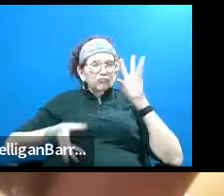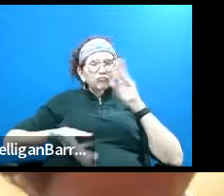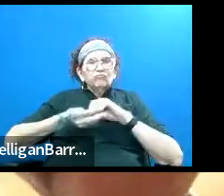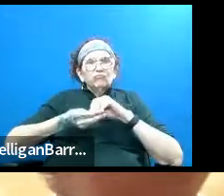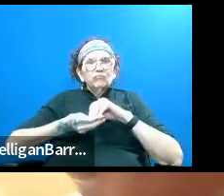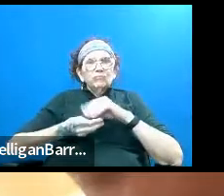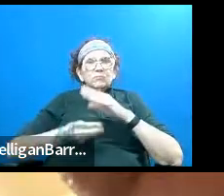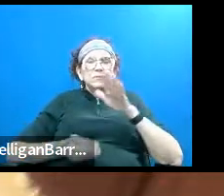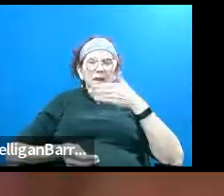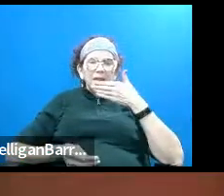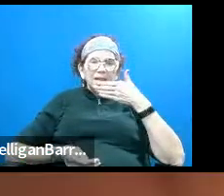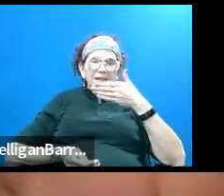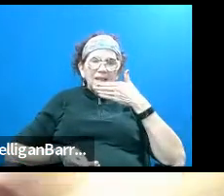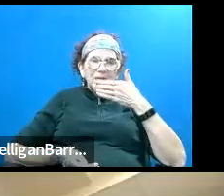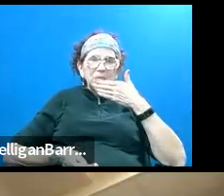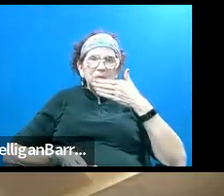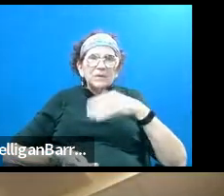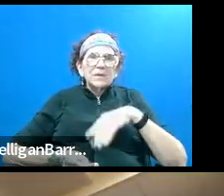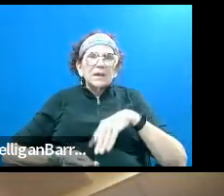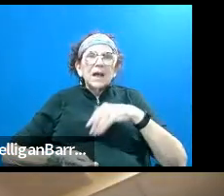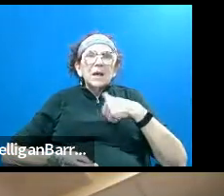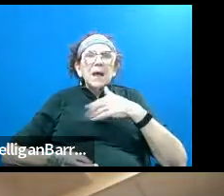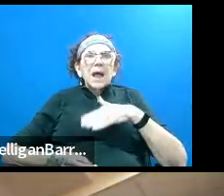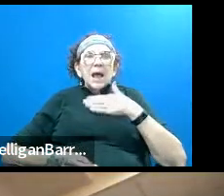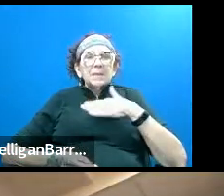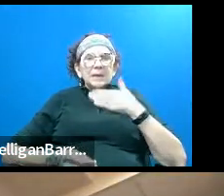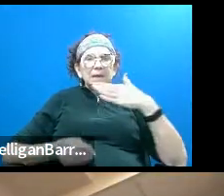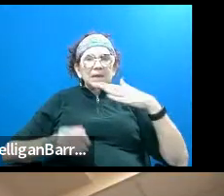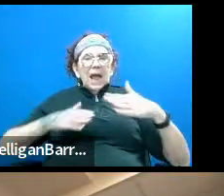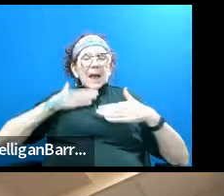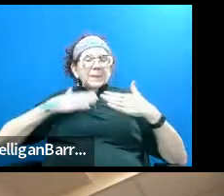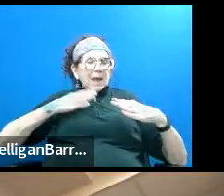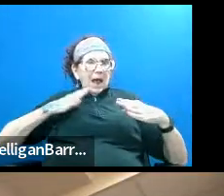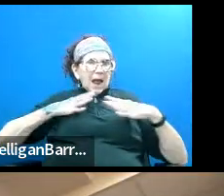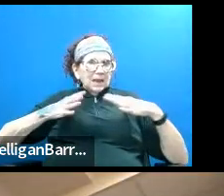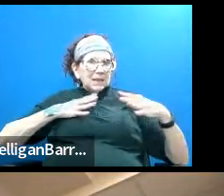wish everybody a happy holiday. Happy, safe, take care. Thank you.